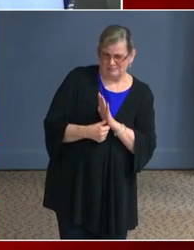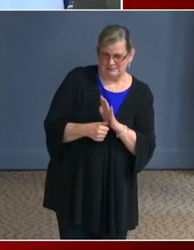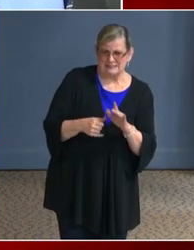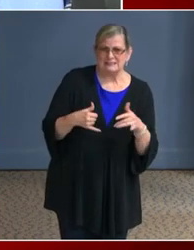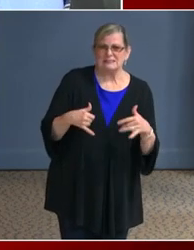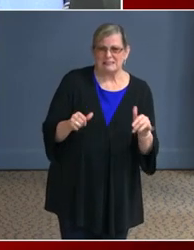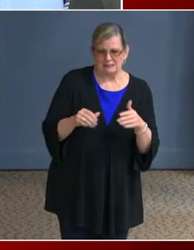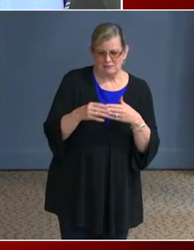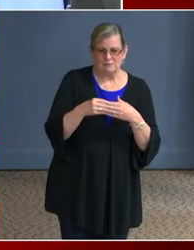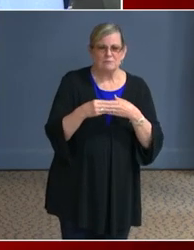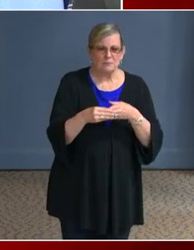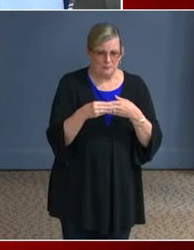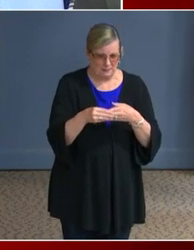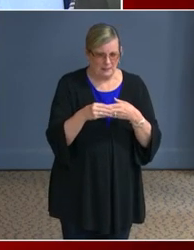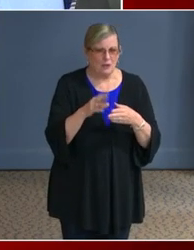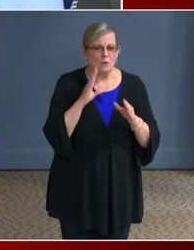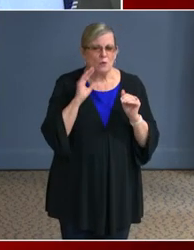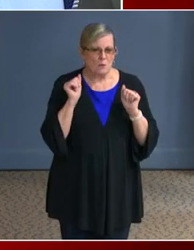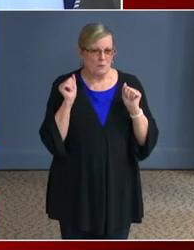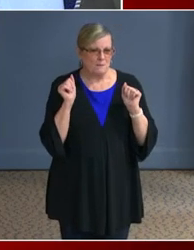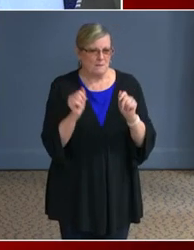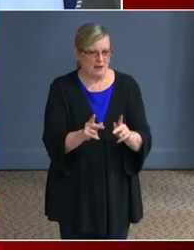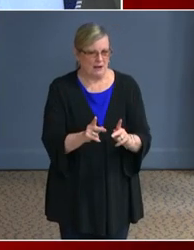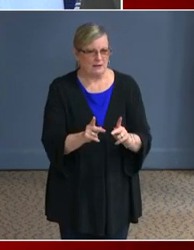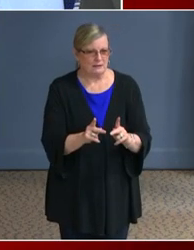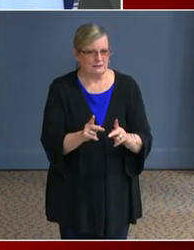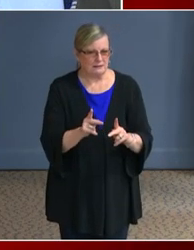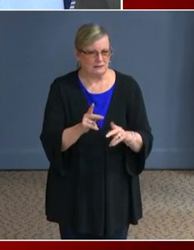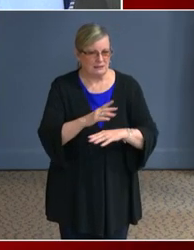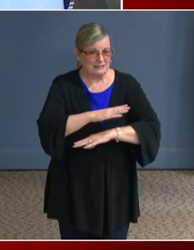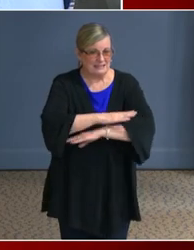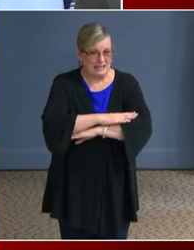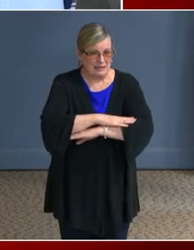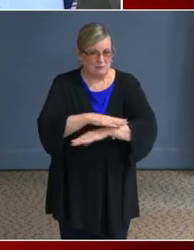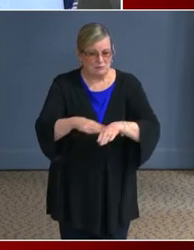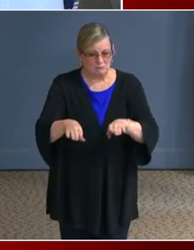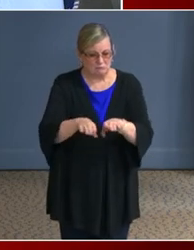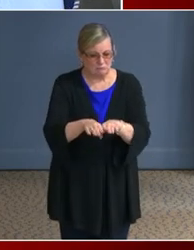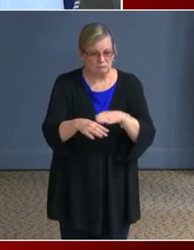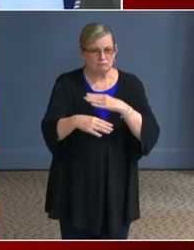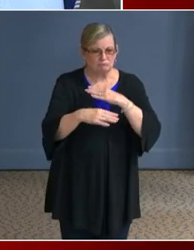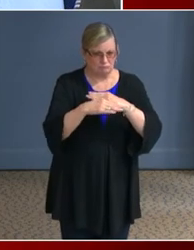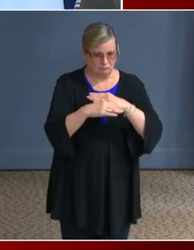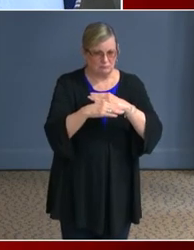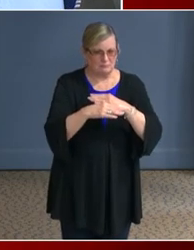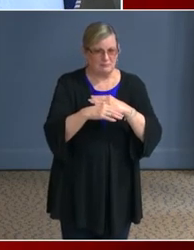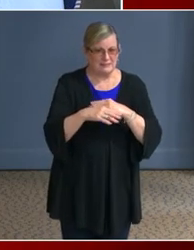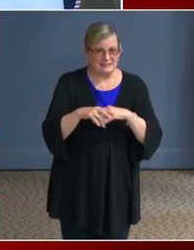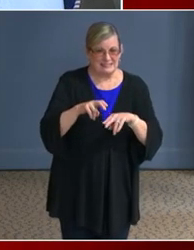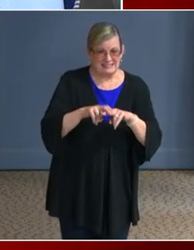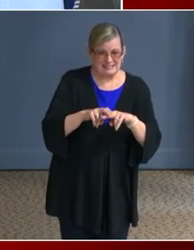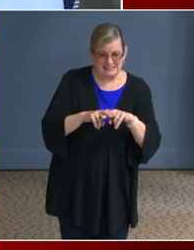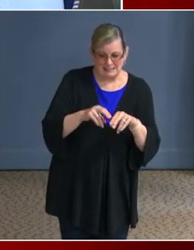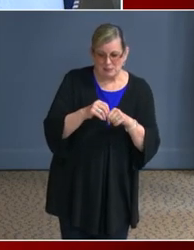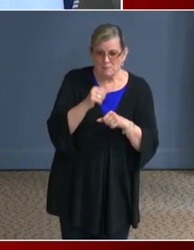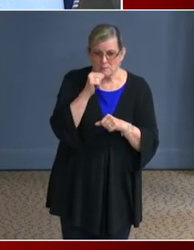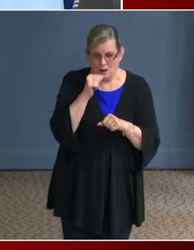lifted, and starting this Friday for bars and